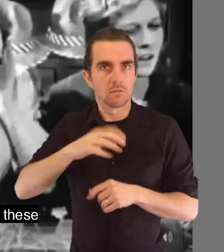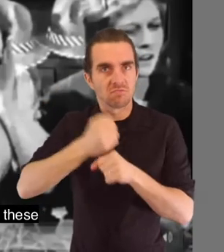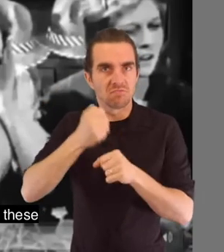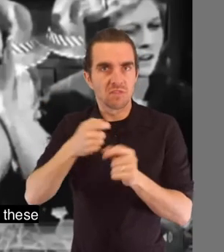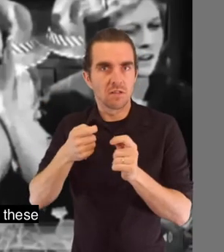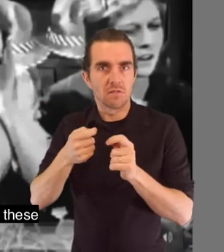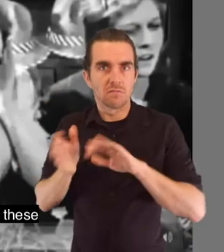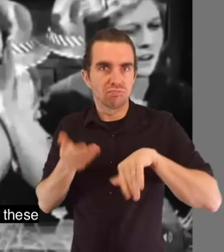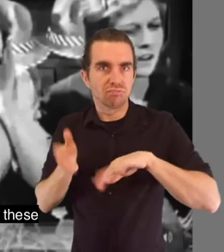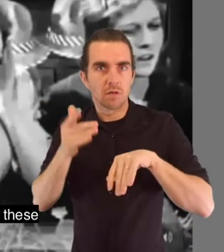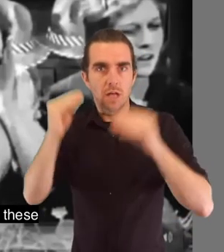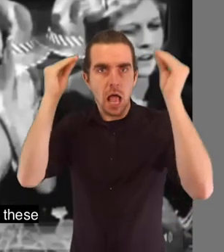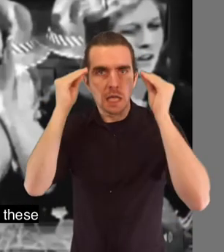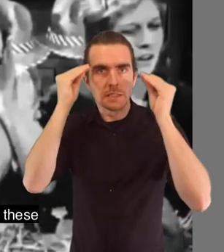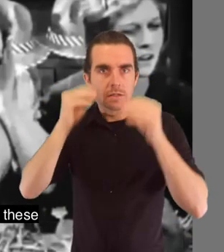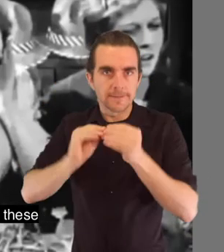in a hat factory.